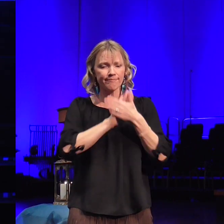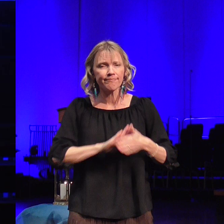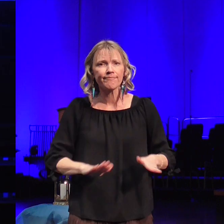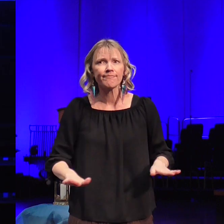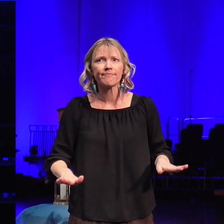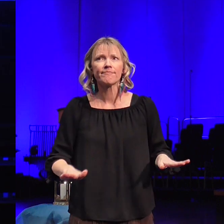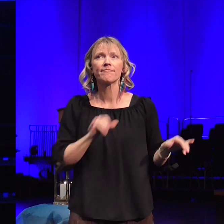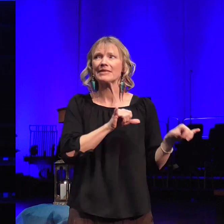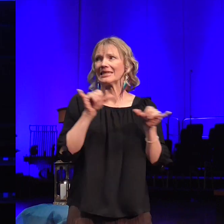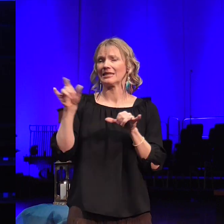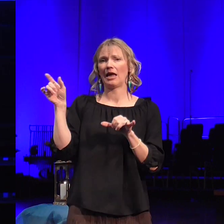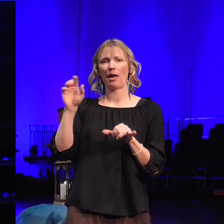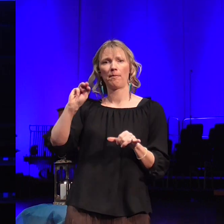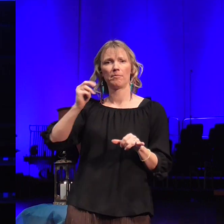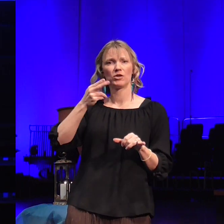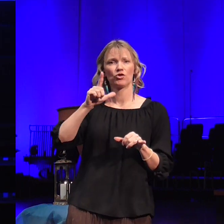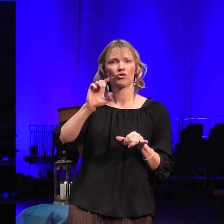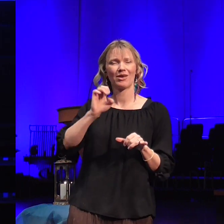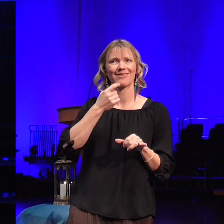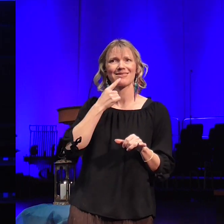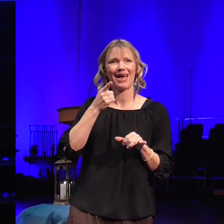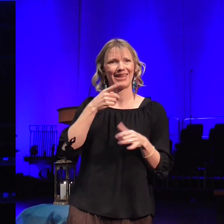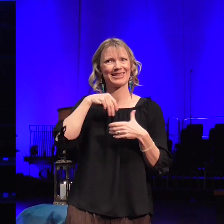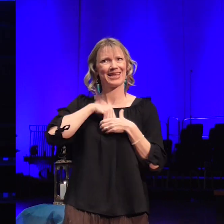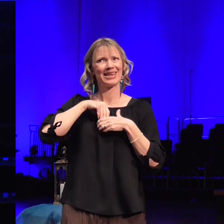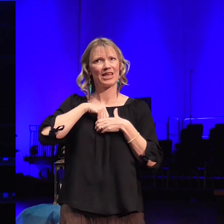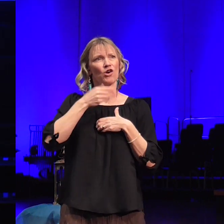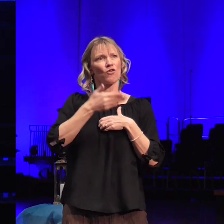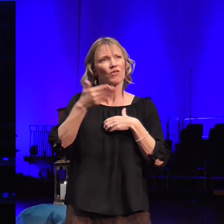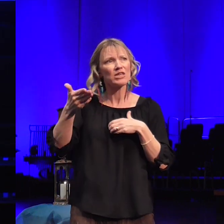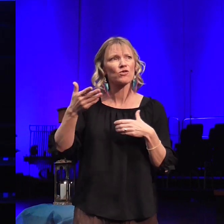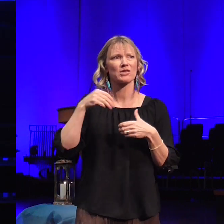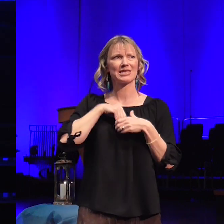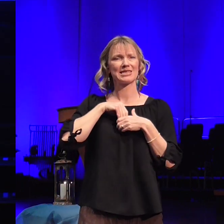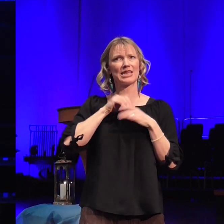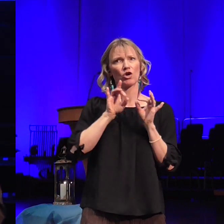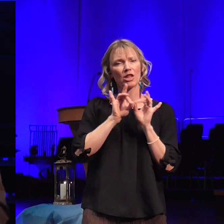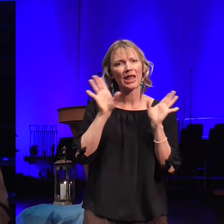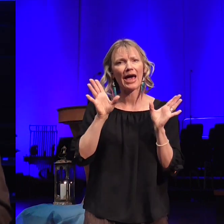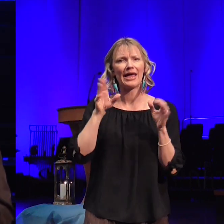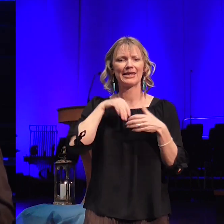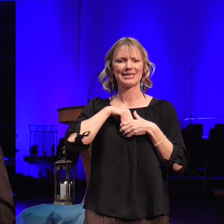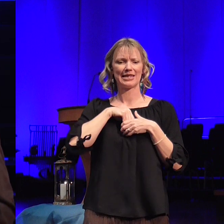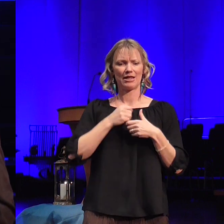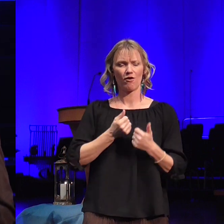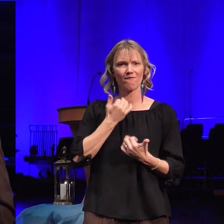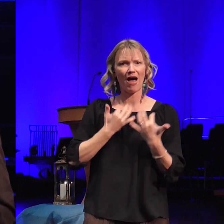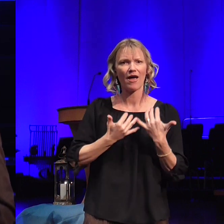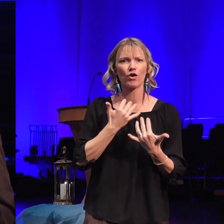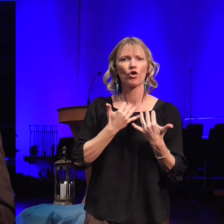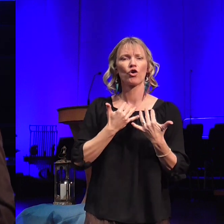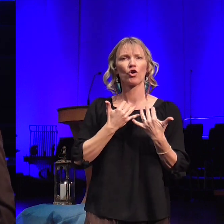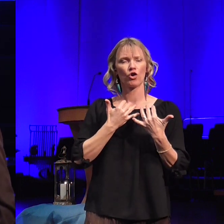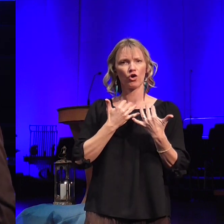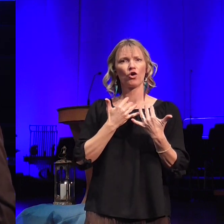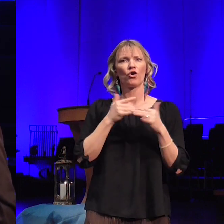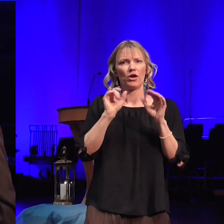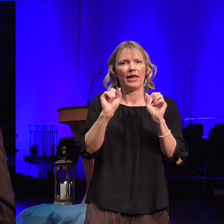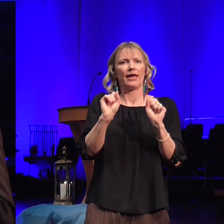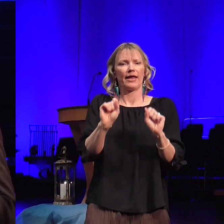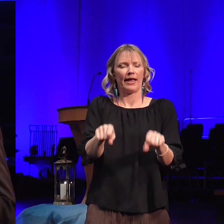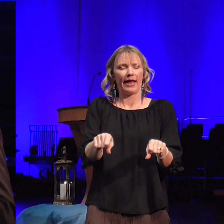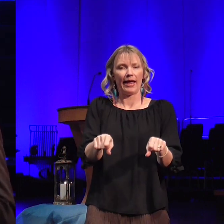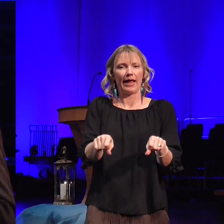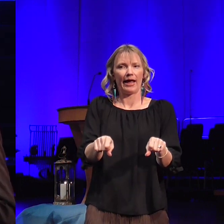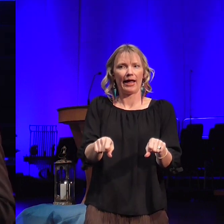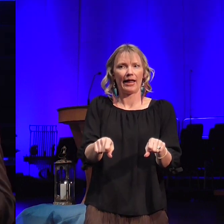And like Michelle says, it's an inner resource. It's an inner light. It's an inner fire that can,